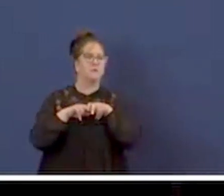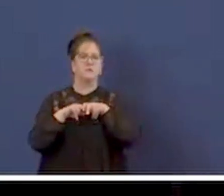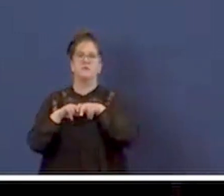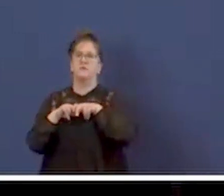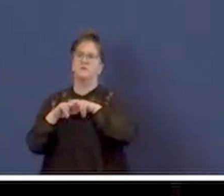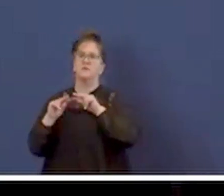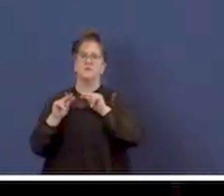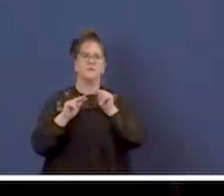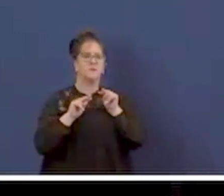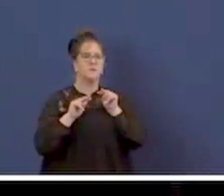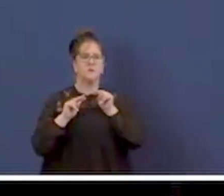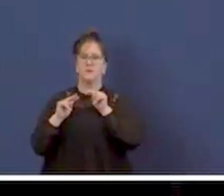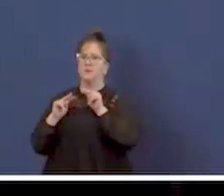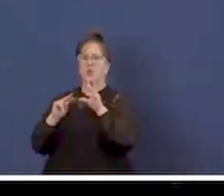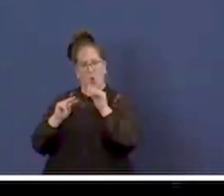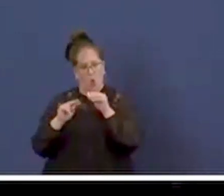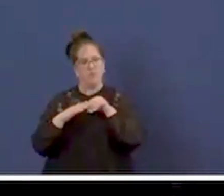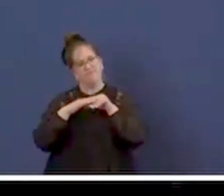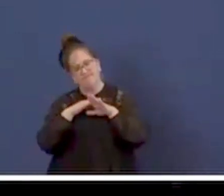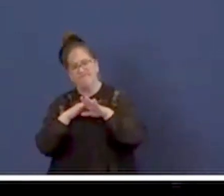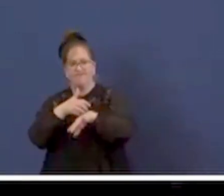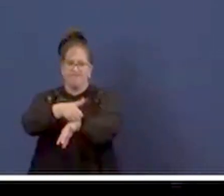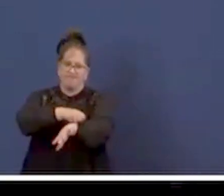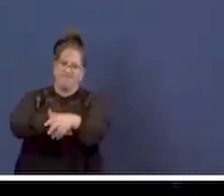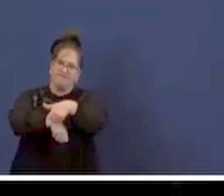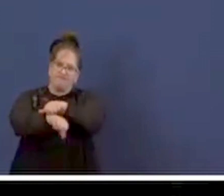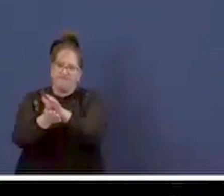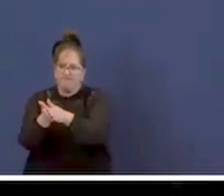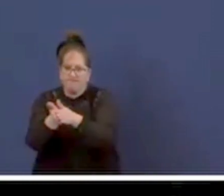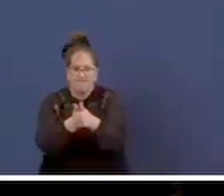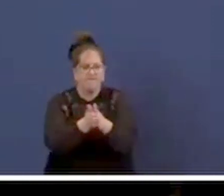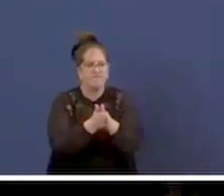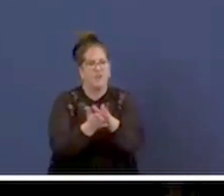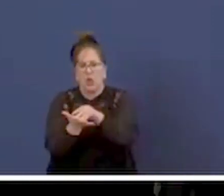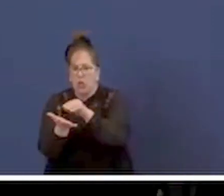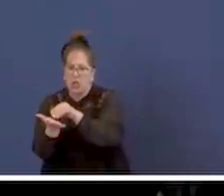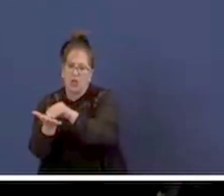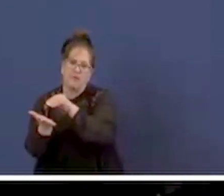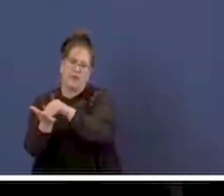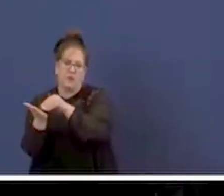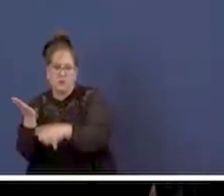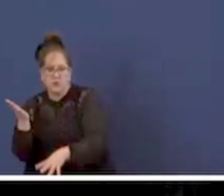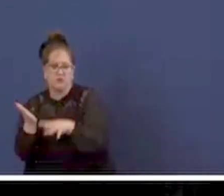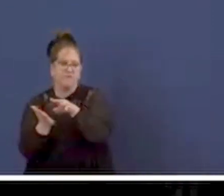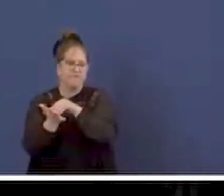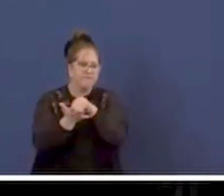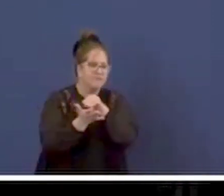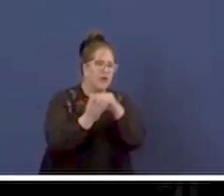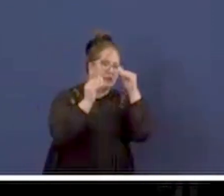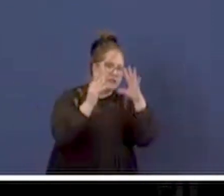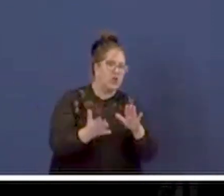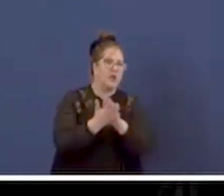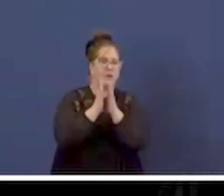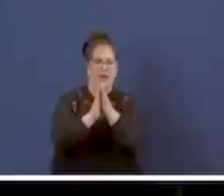watch and observe that teacher. Get to know kids, get to know the teachers, and become a member of that classroom